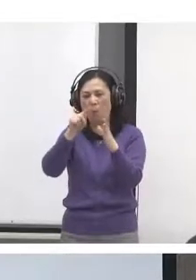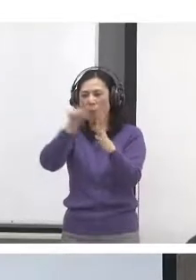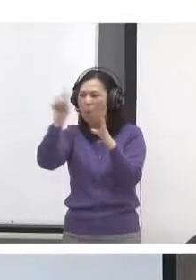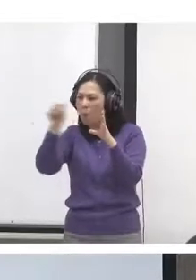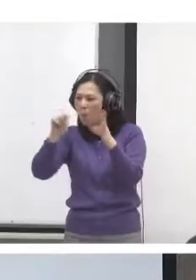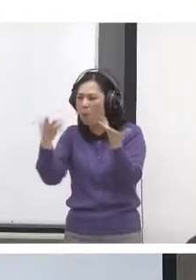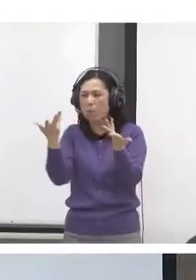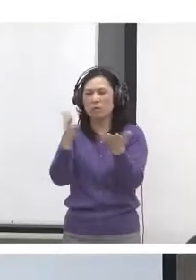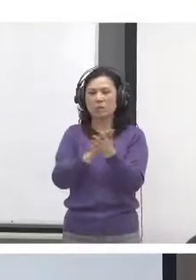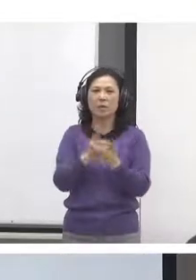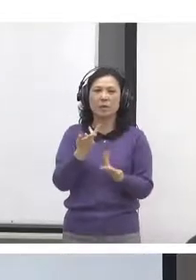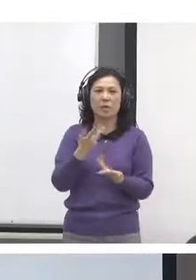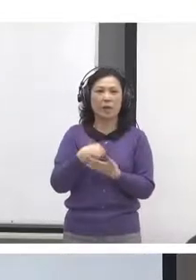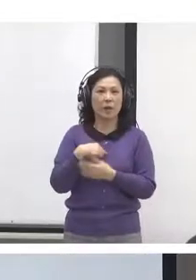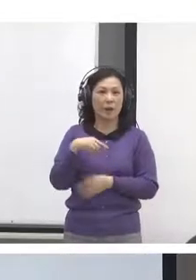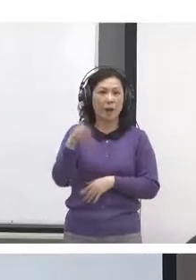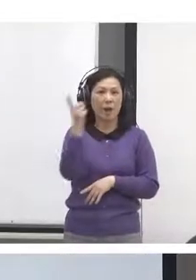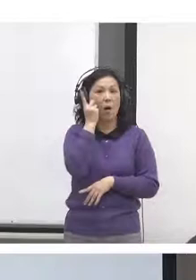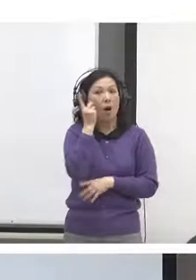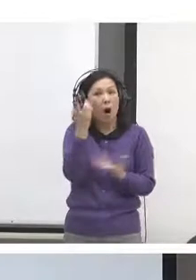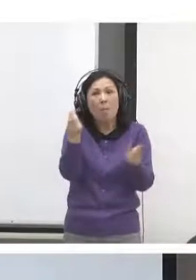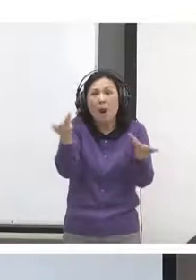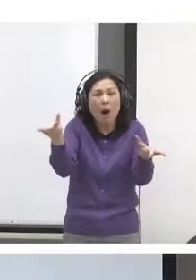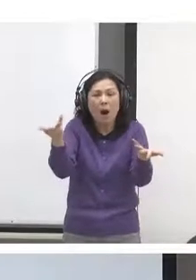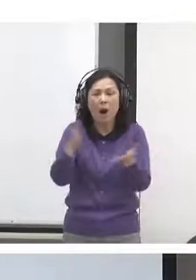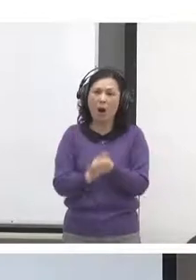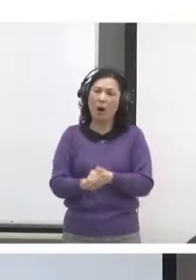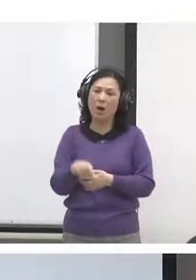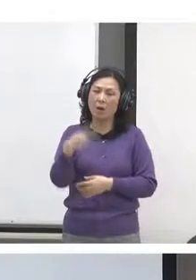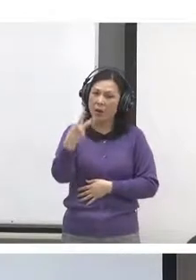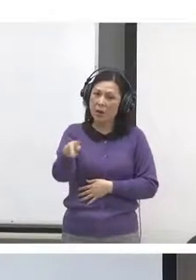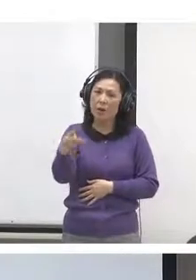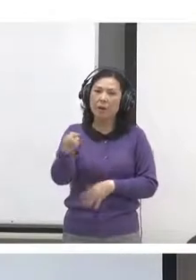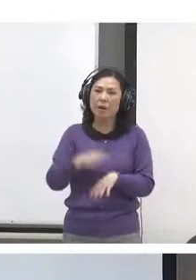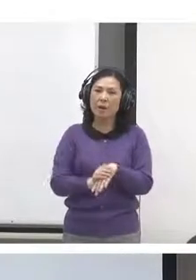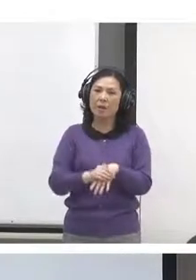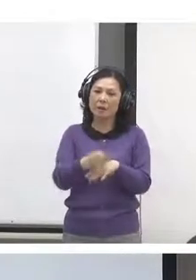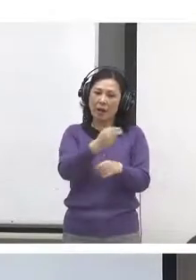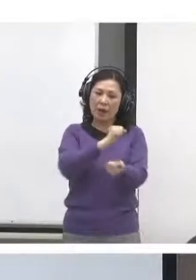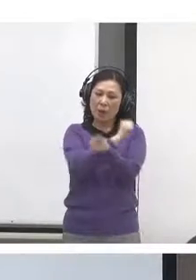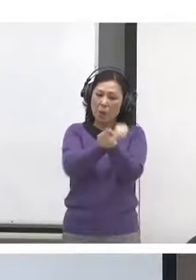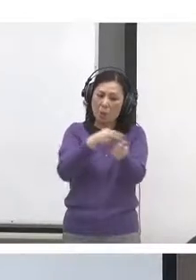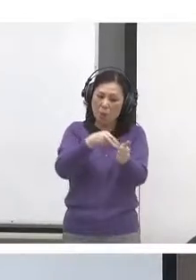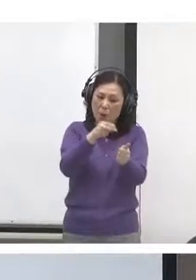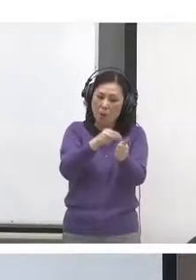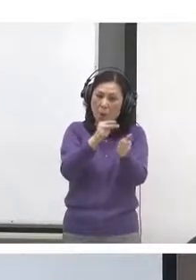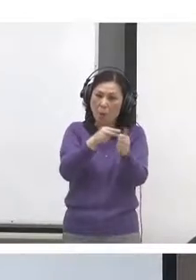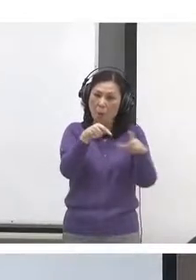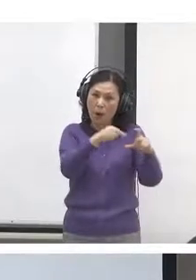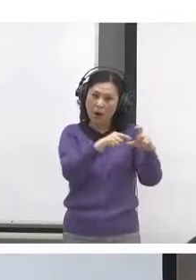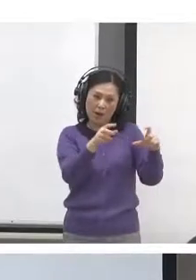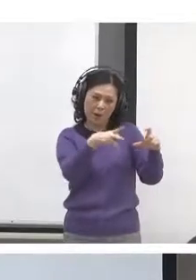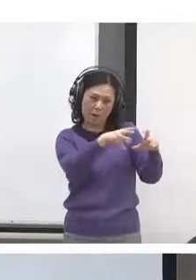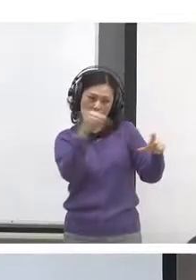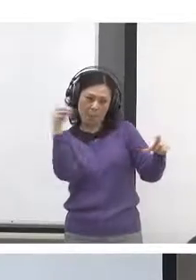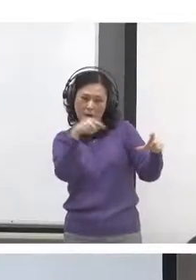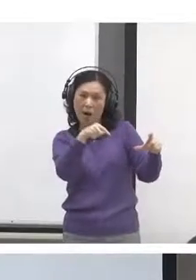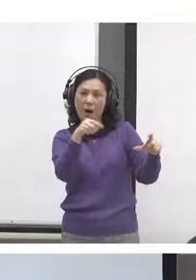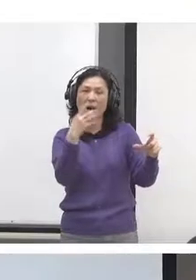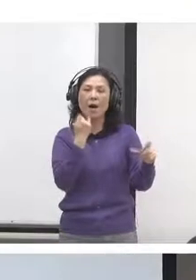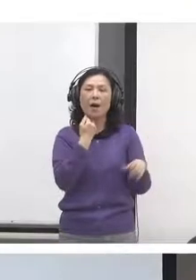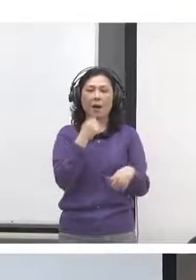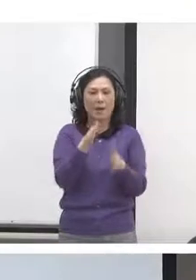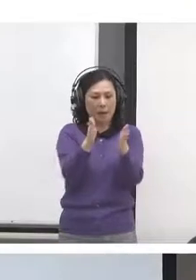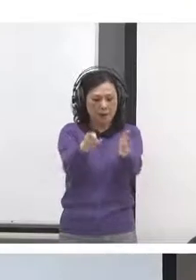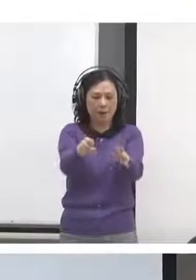and the laser-cut Chalmers cards were created to be a durable artifact specific to Toronto, artifacts that could be passed between different people and